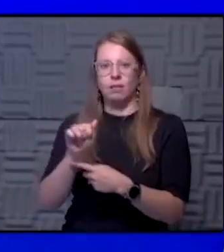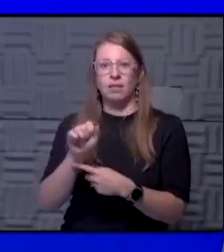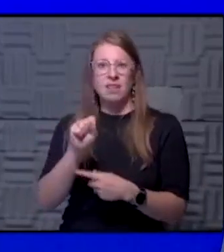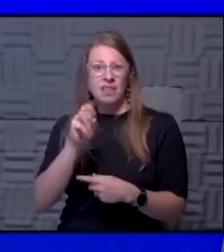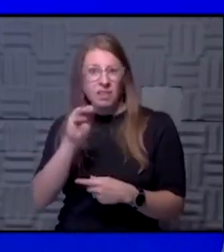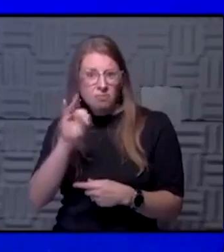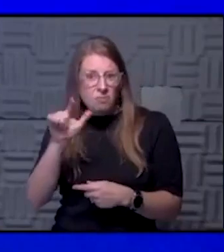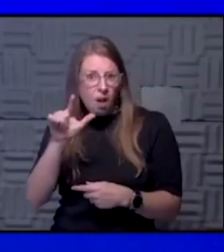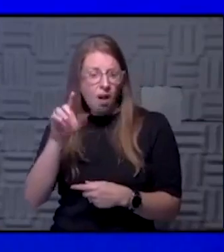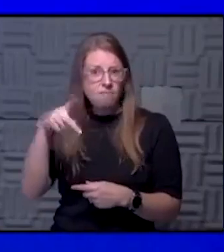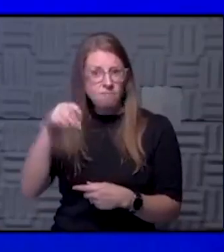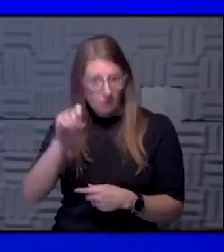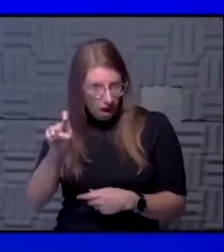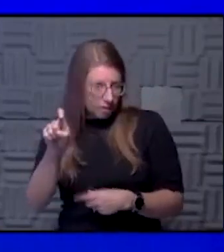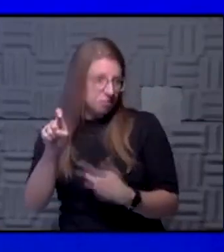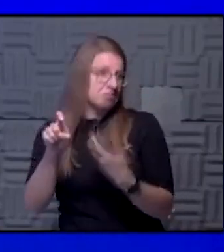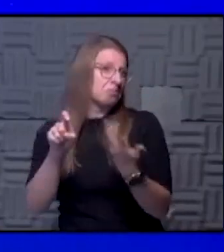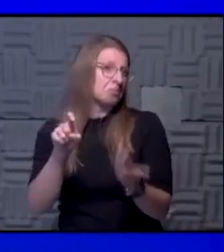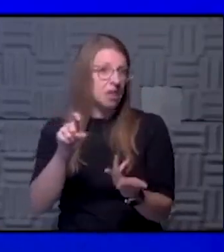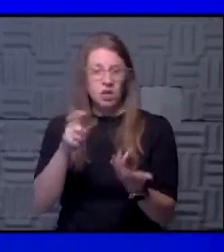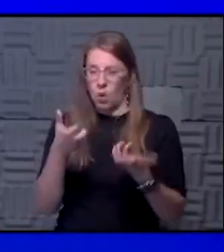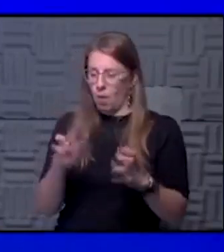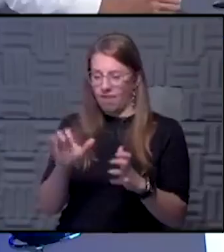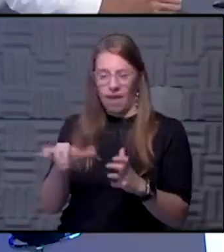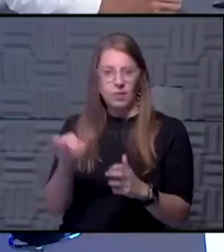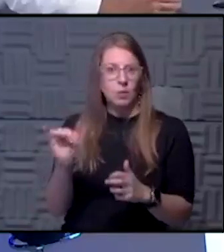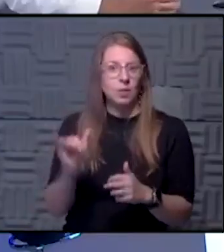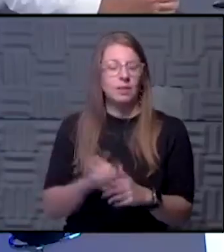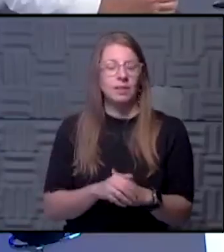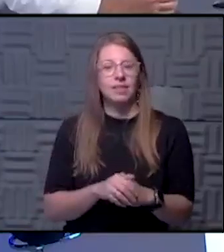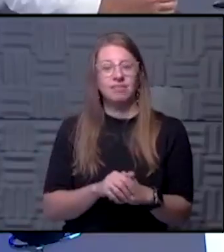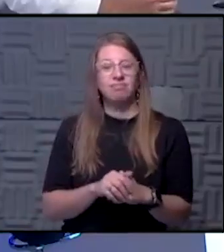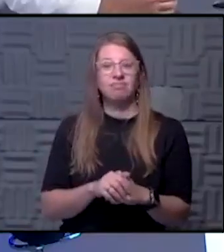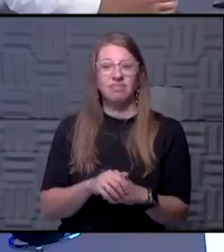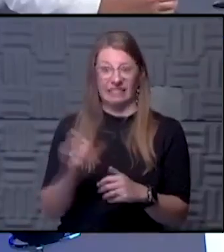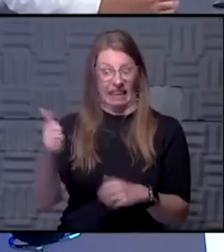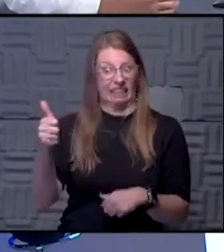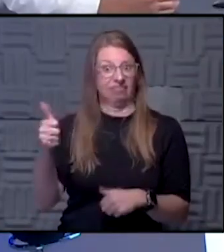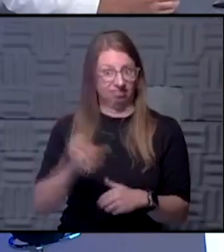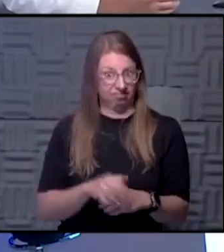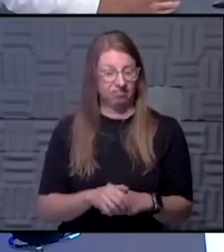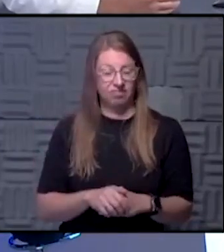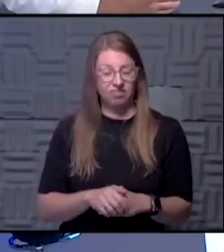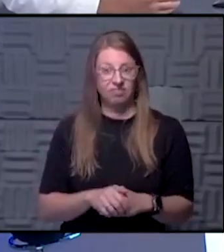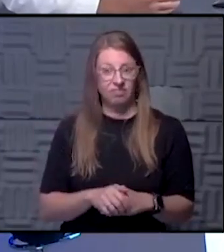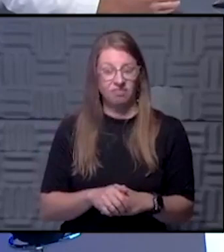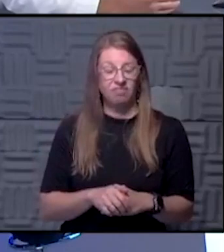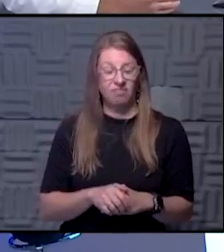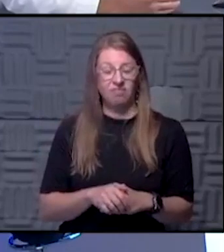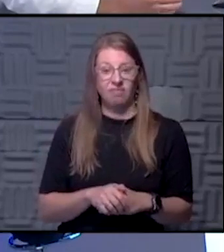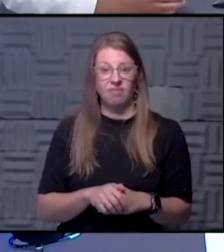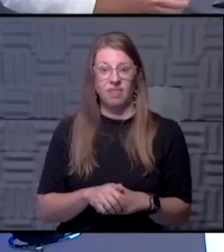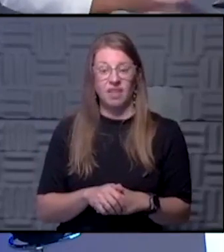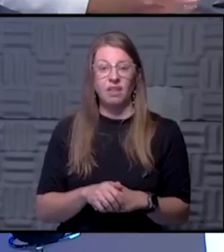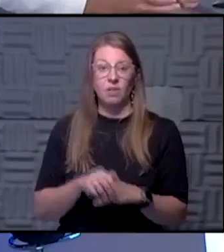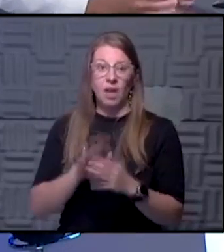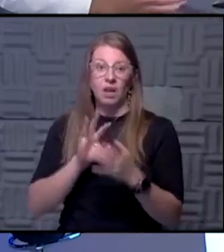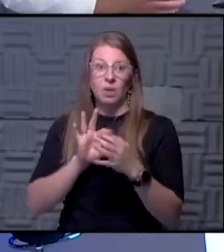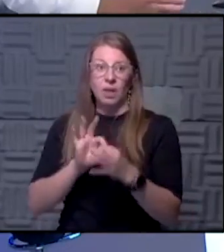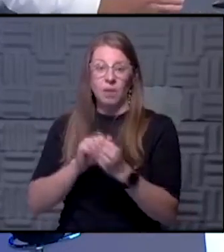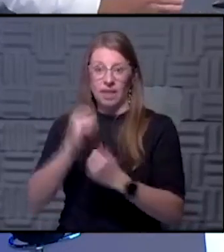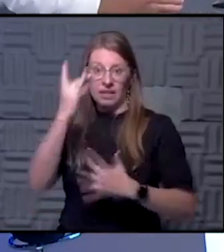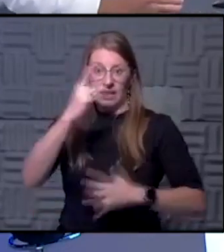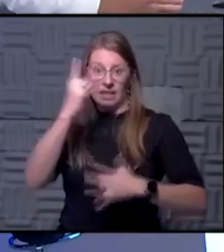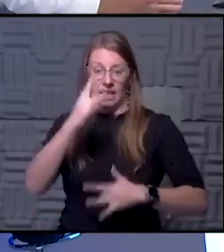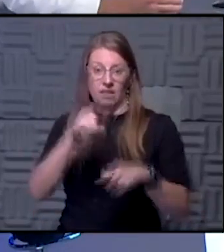compared to flu, smallpox, we don't want that either. That's a 10. That's a 10 as far as disease, and